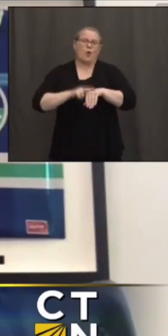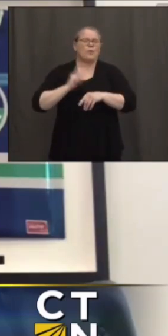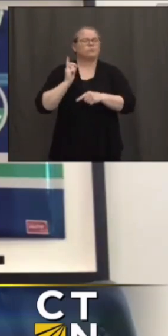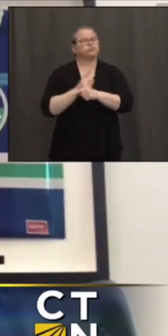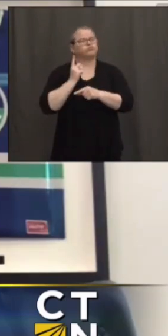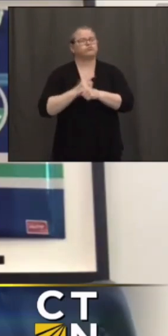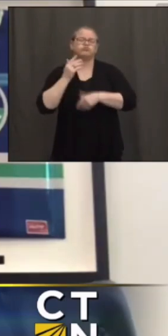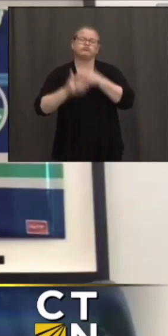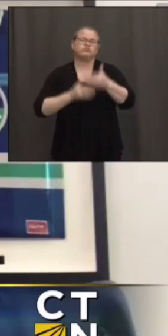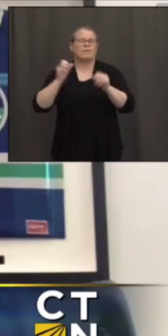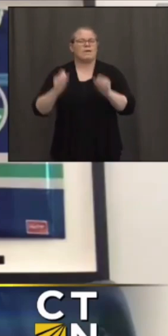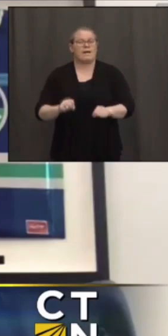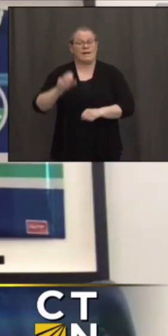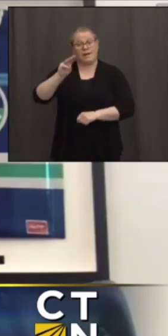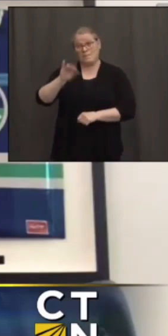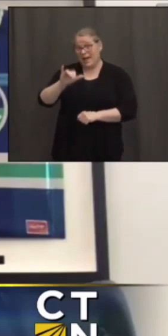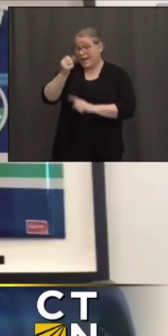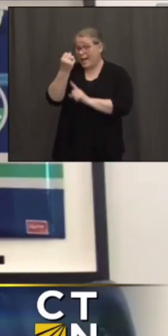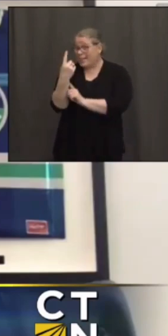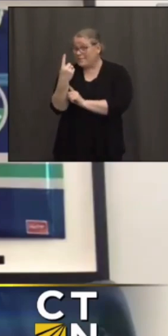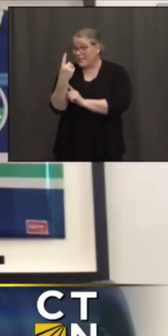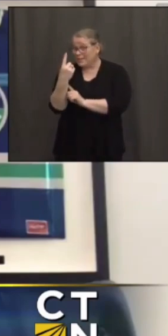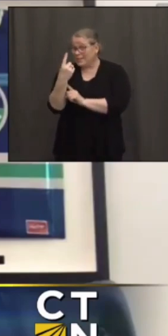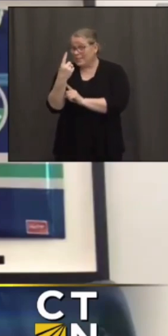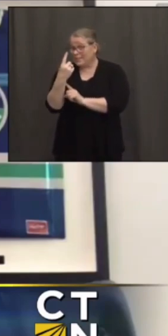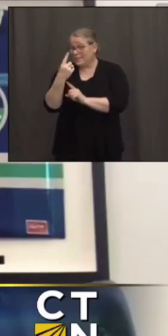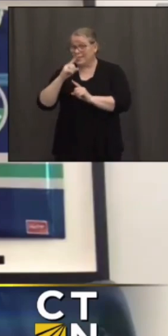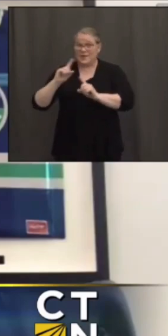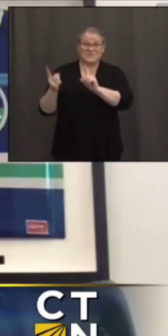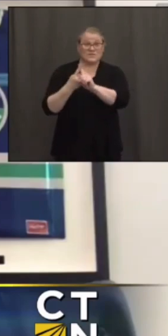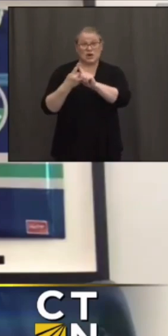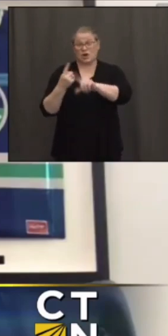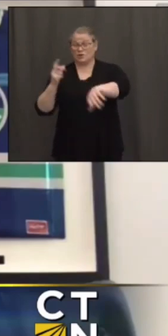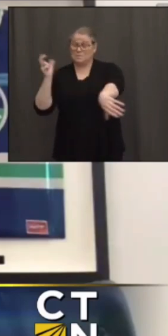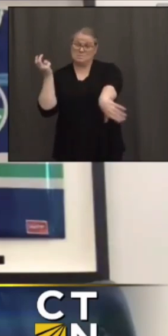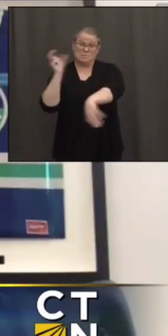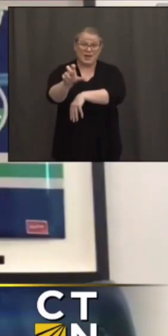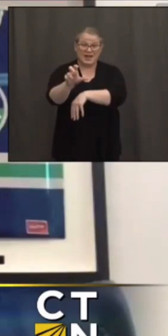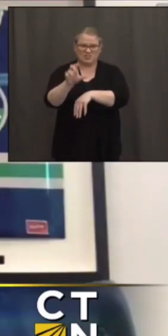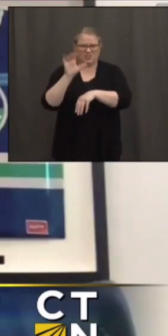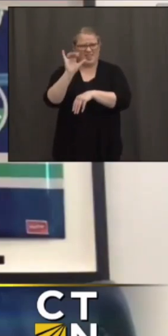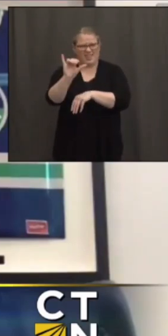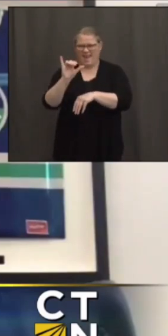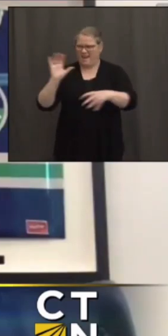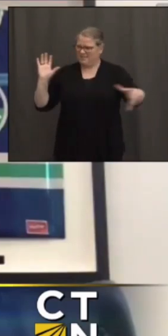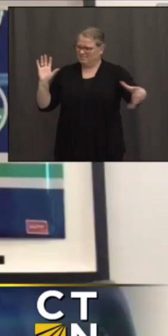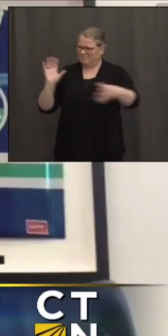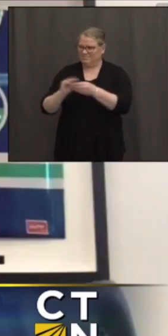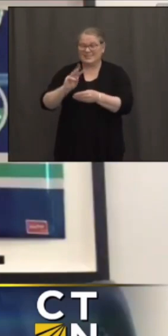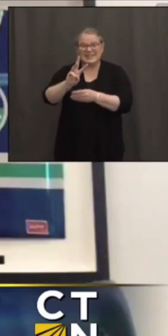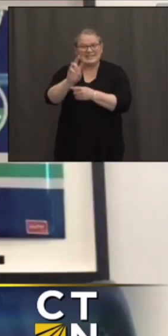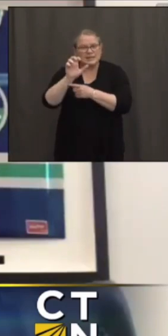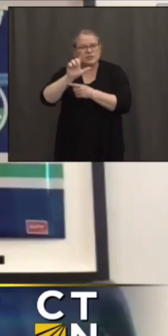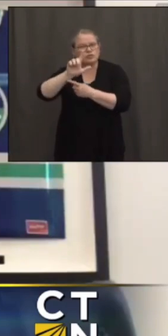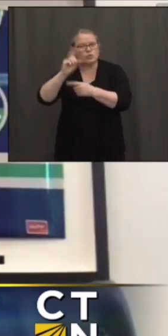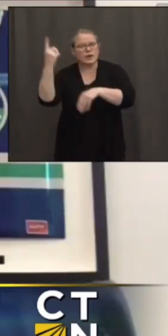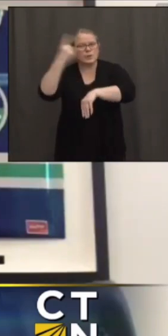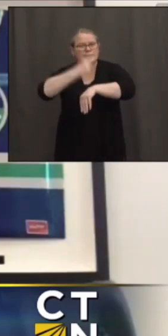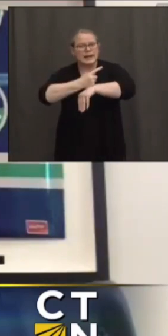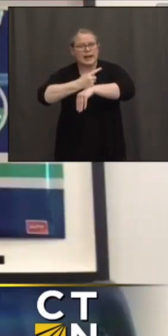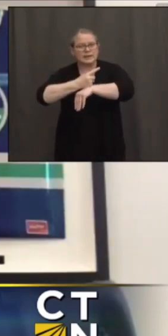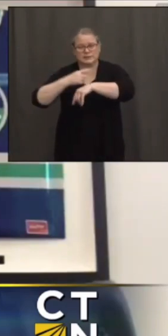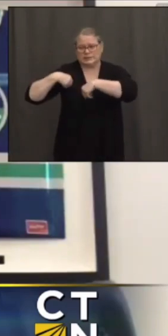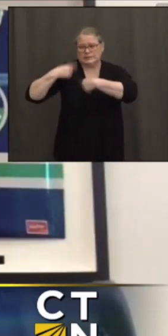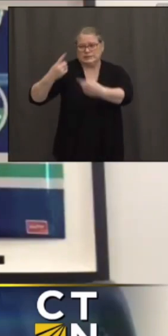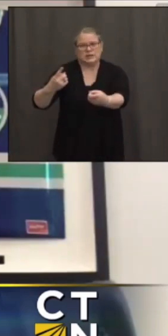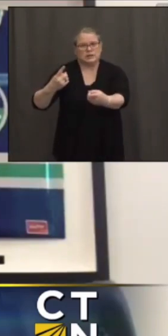that first pitch is thrown, it'll be 621 days since the last time the Yard Goats had taken the field. So here at